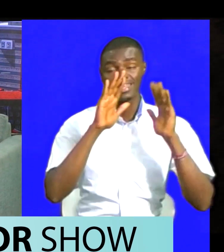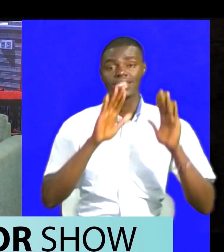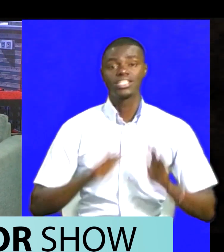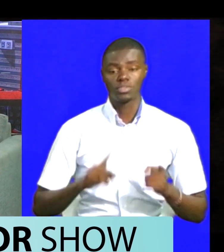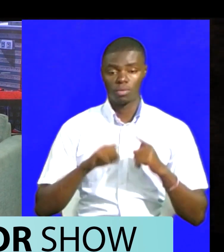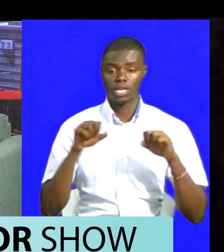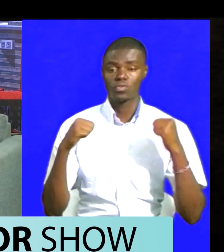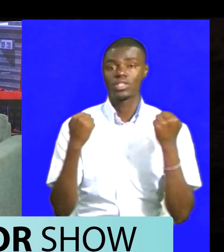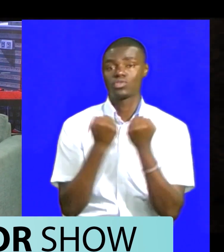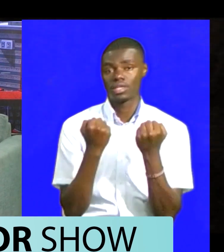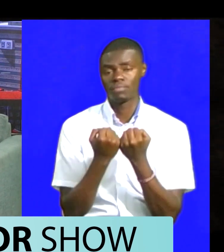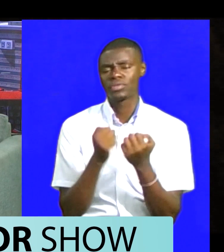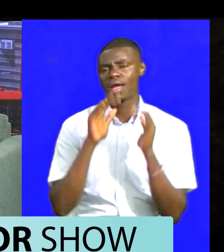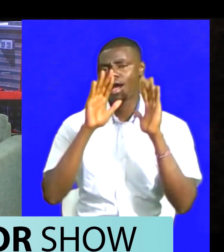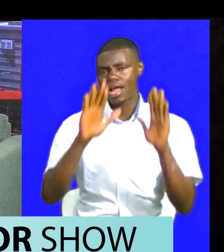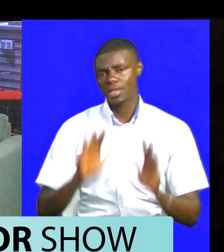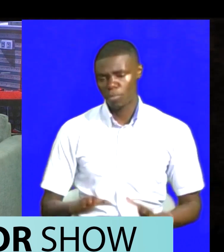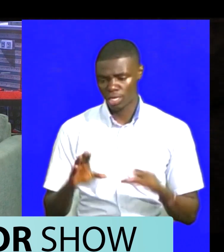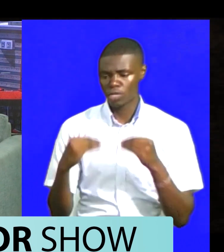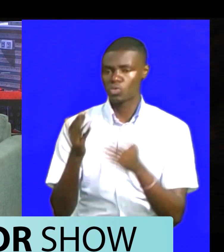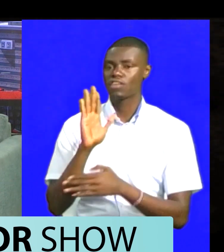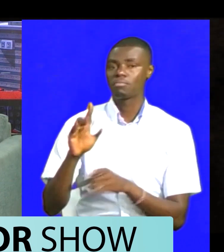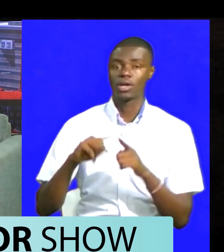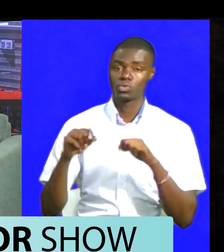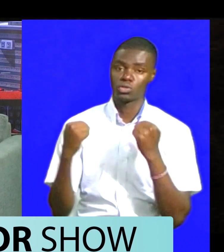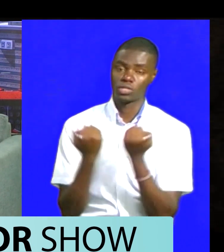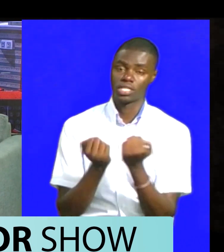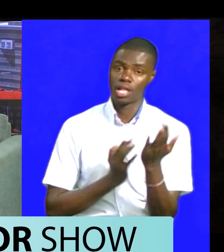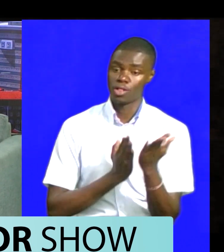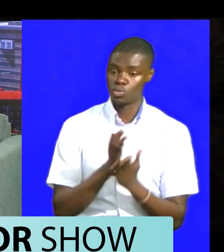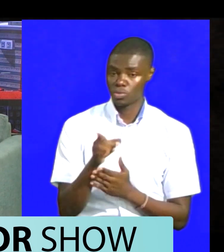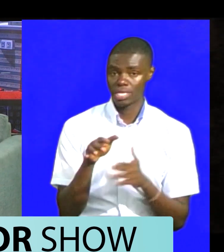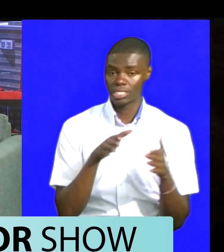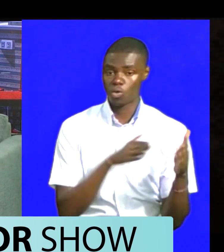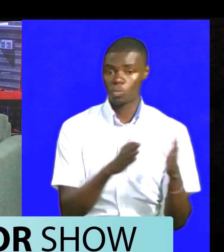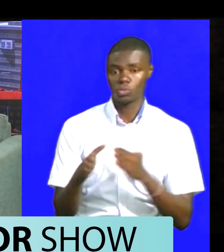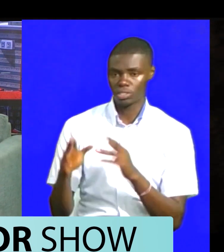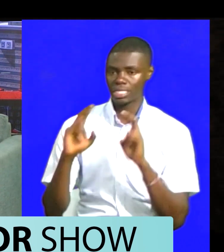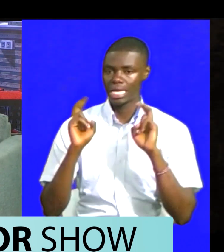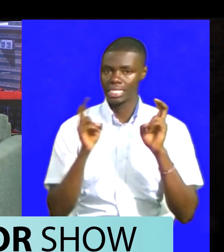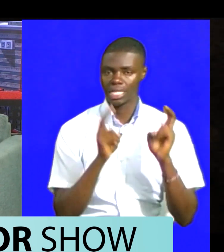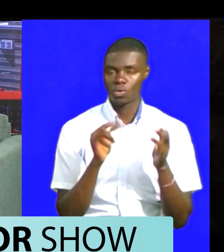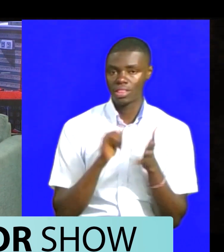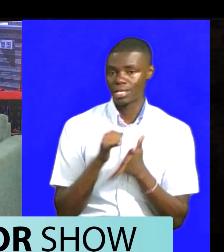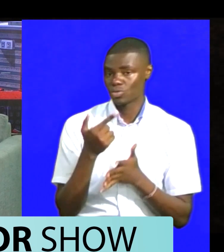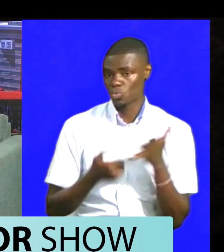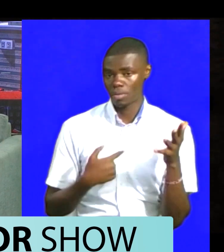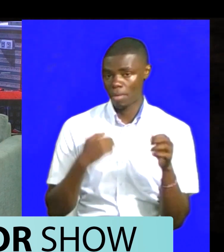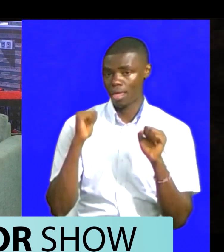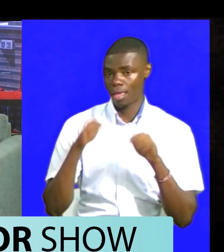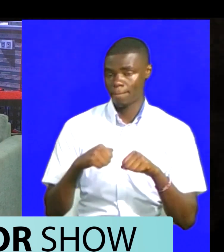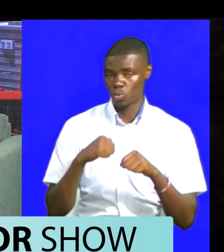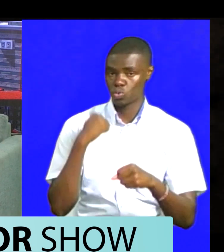to the society, and most importantly to give back to the society. So through these opportunities and titles, that is what I'm able to